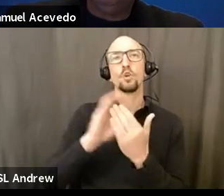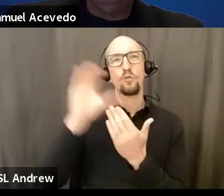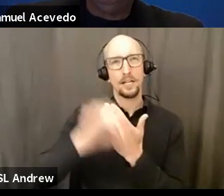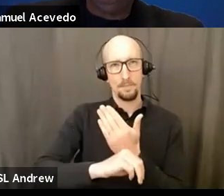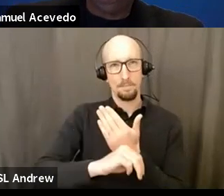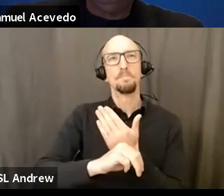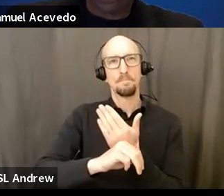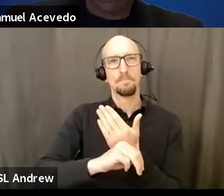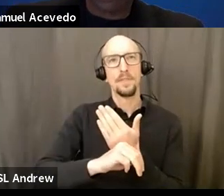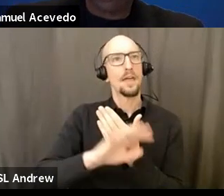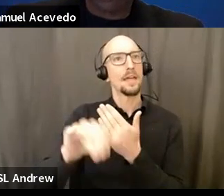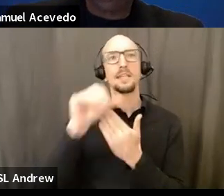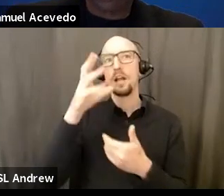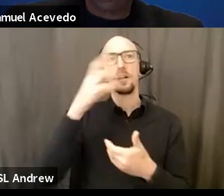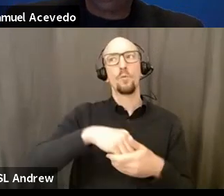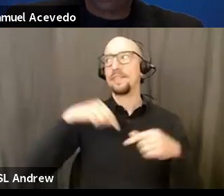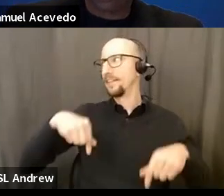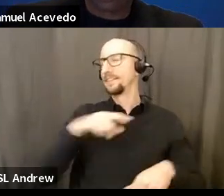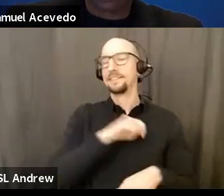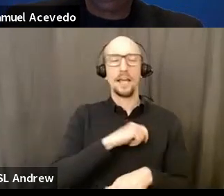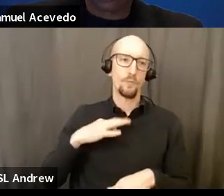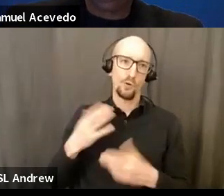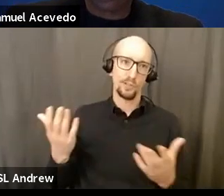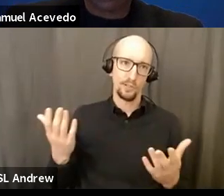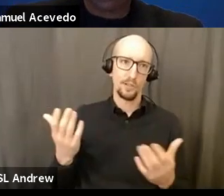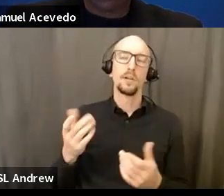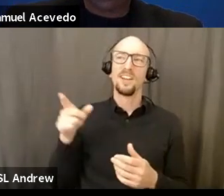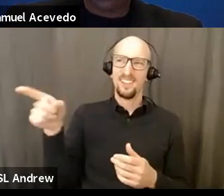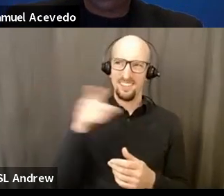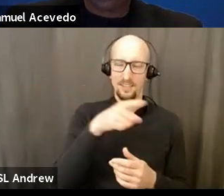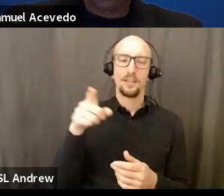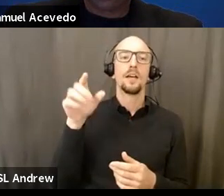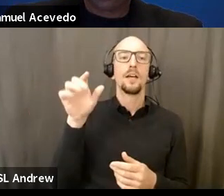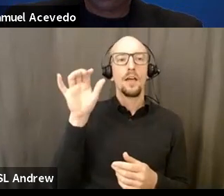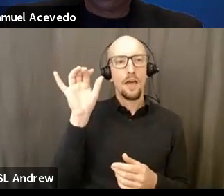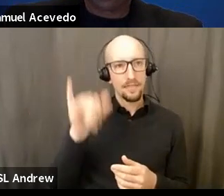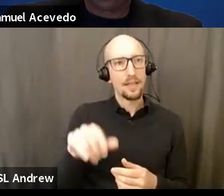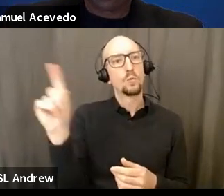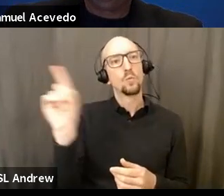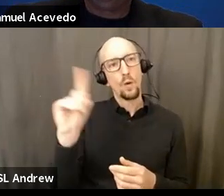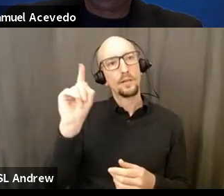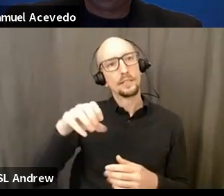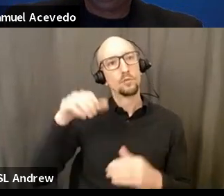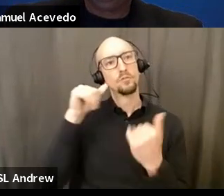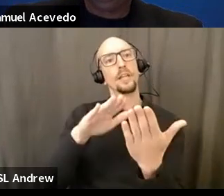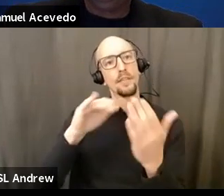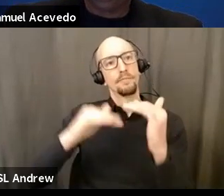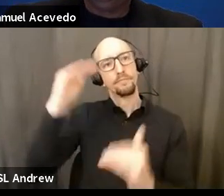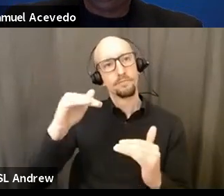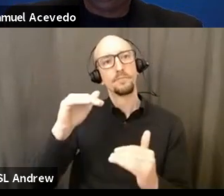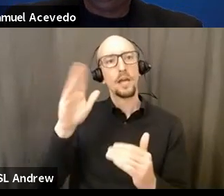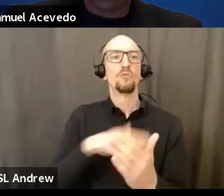of the purview of this task force, I think that's where some of that needs to be addressed.